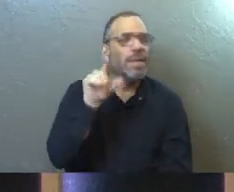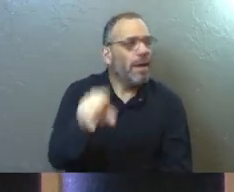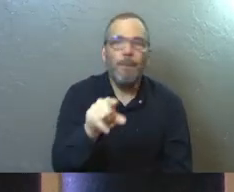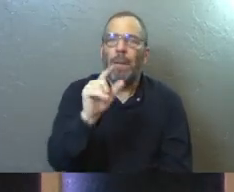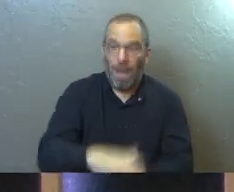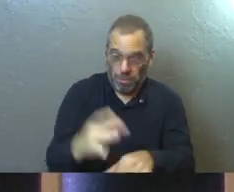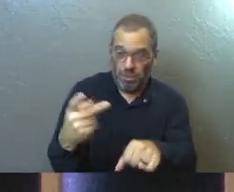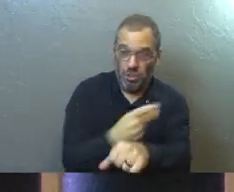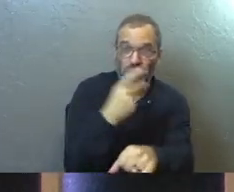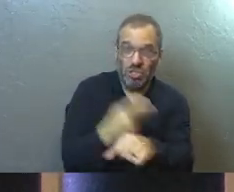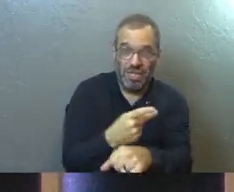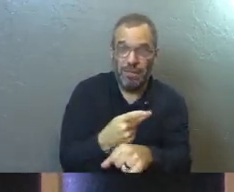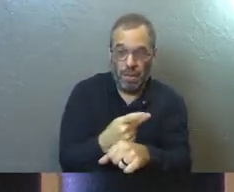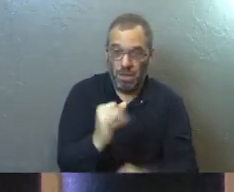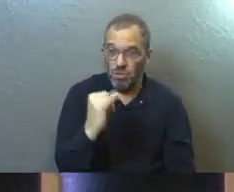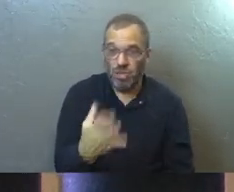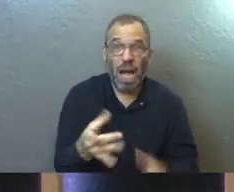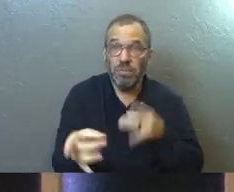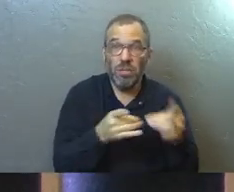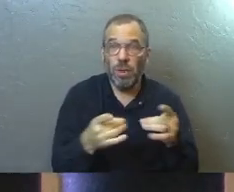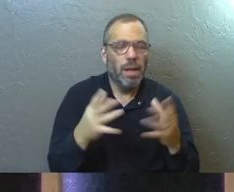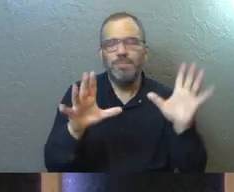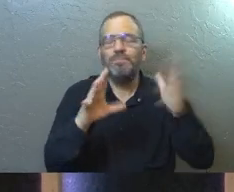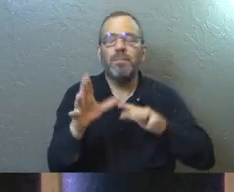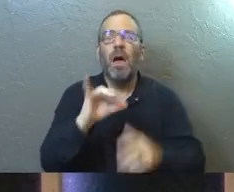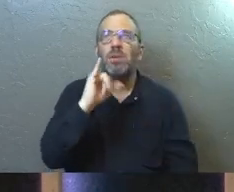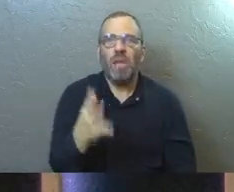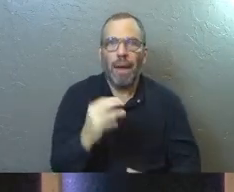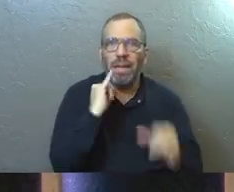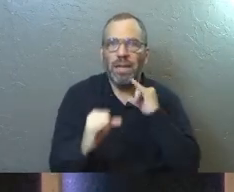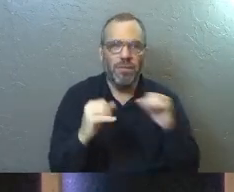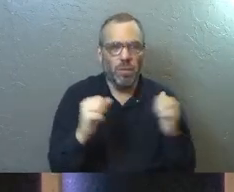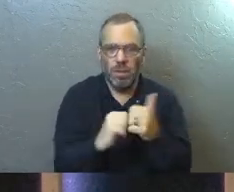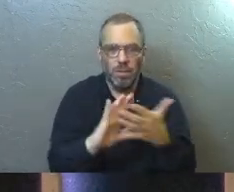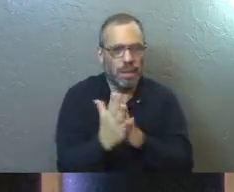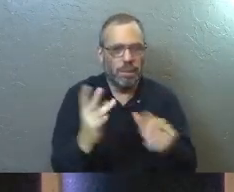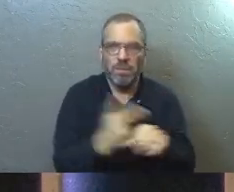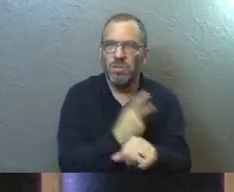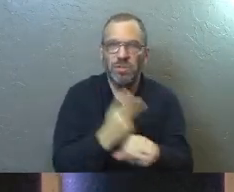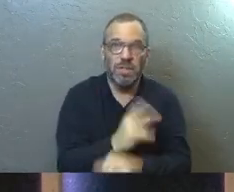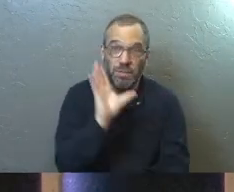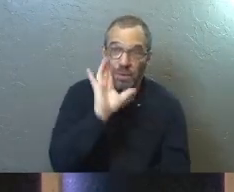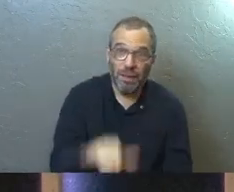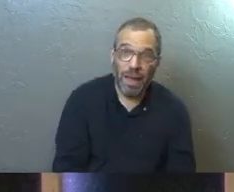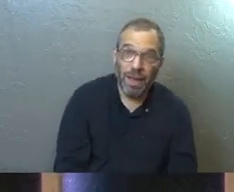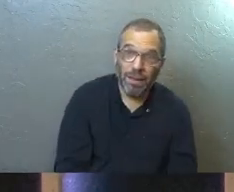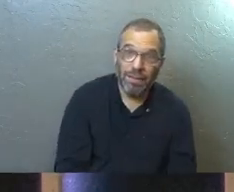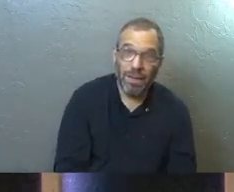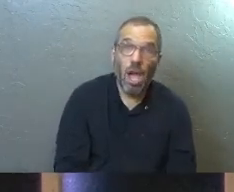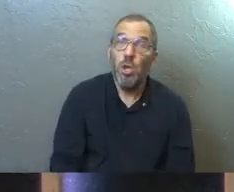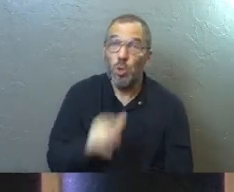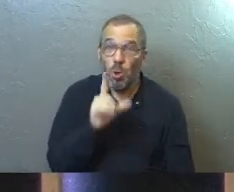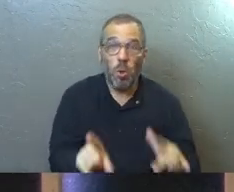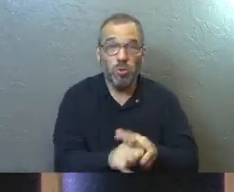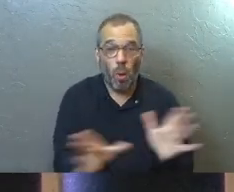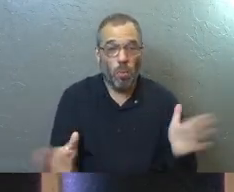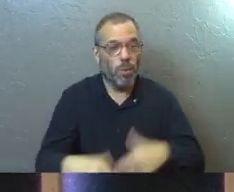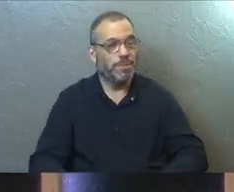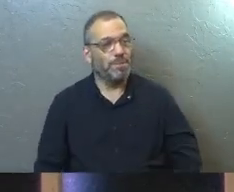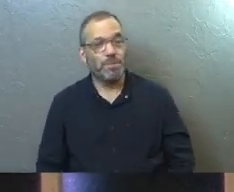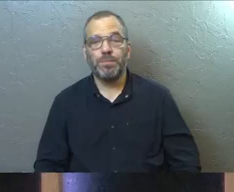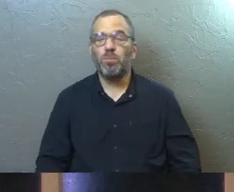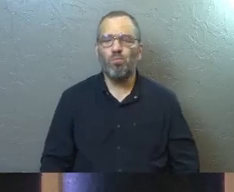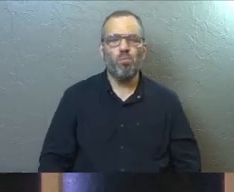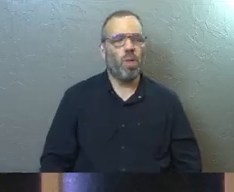the thing about sheep. There's no job description or there's no job interview to be a sheep. You don't walk into a room and